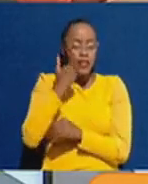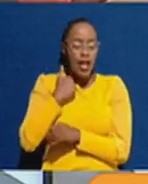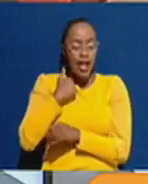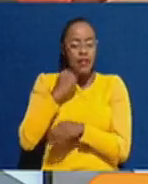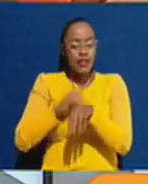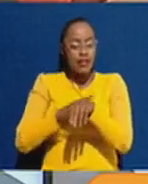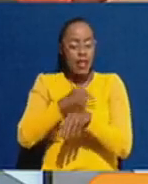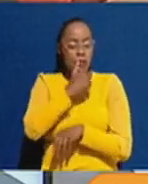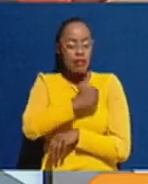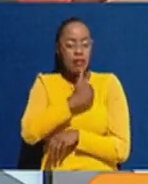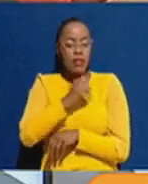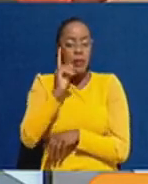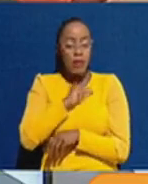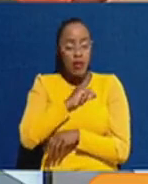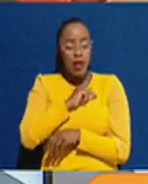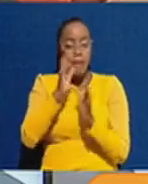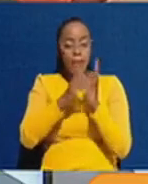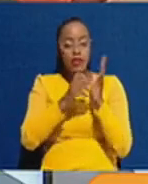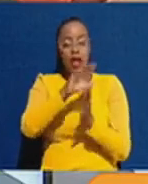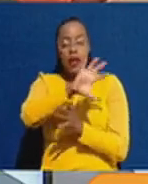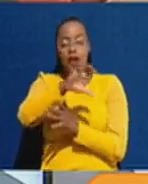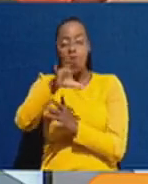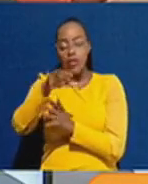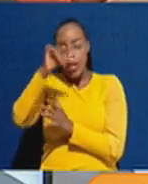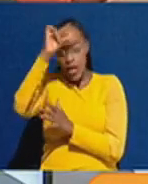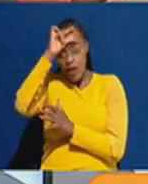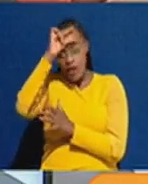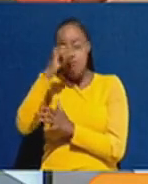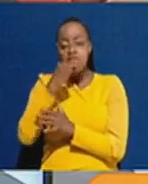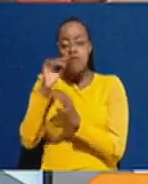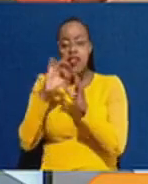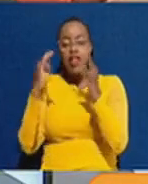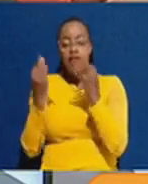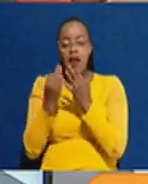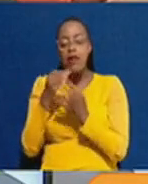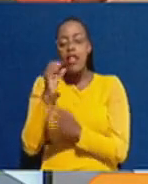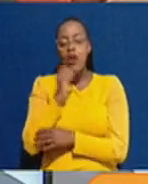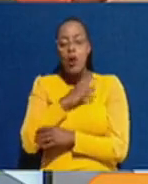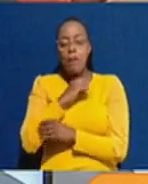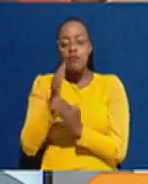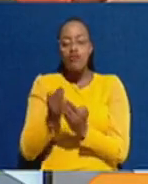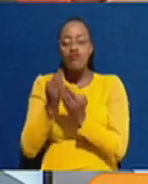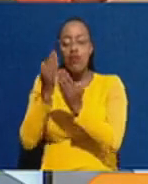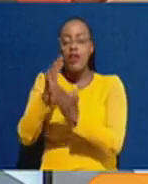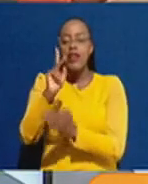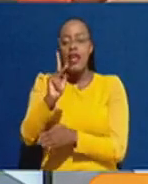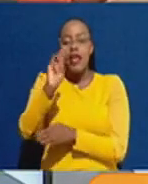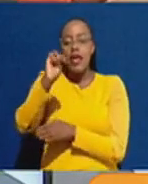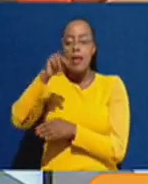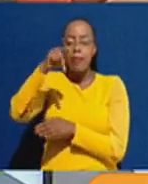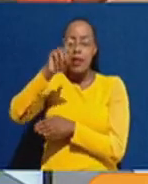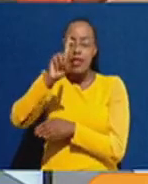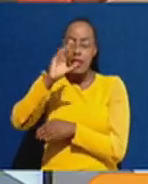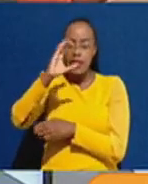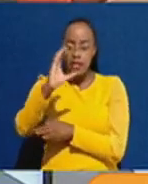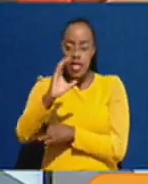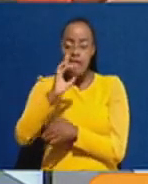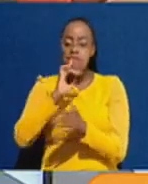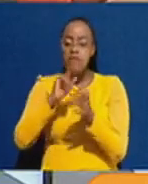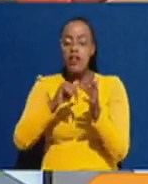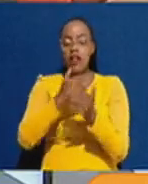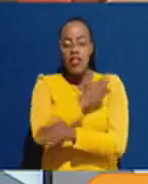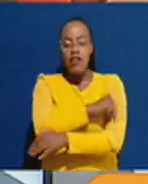The county government of Machakos revealed that the family's complaint has been forwarded to the KMPDC, insisting that the hospital had kept